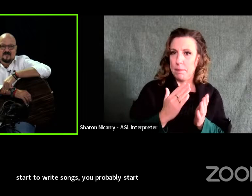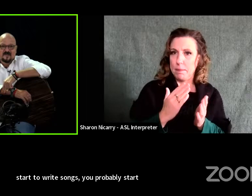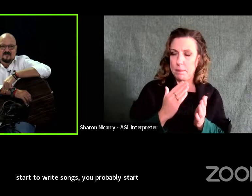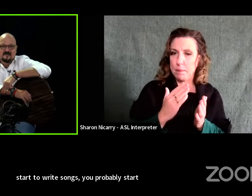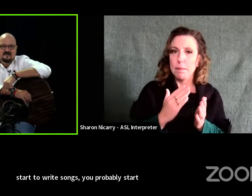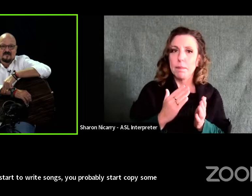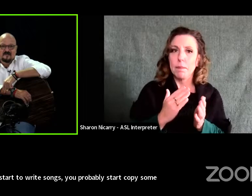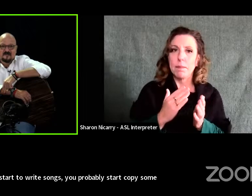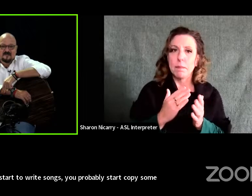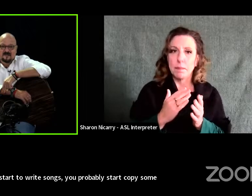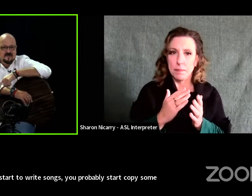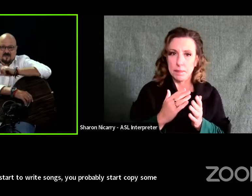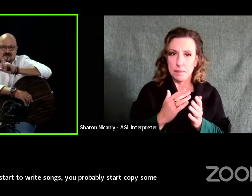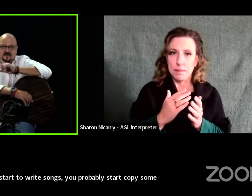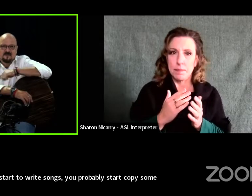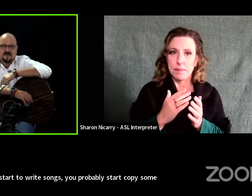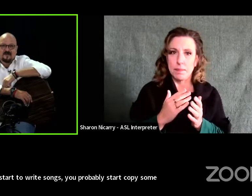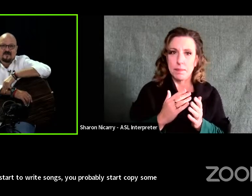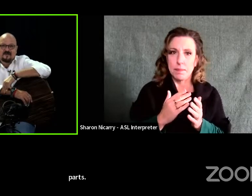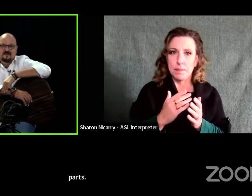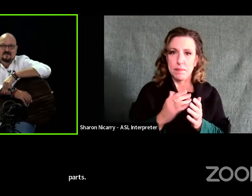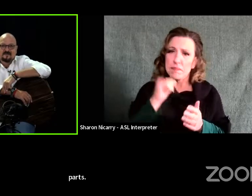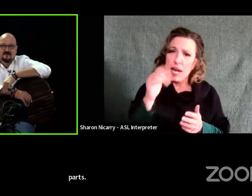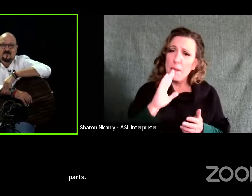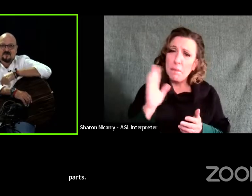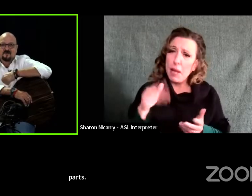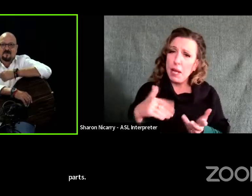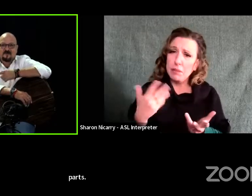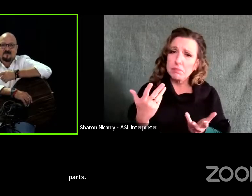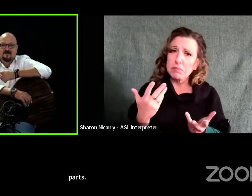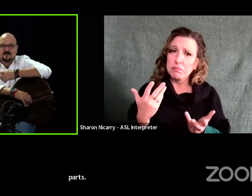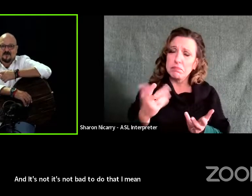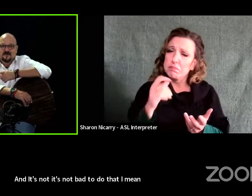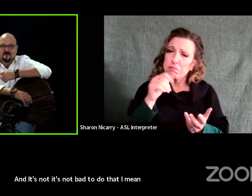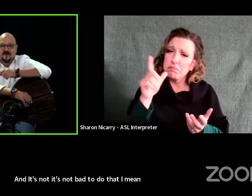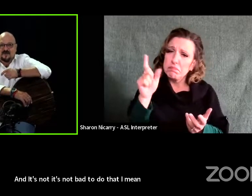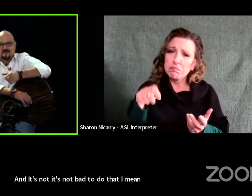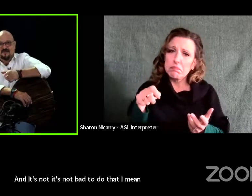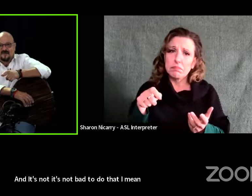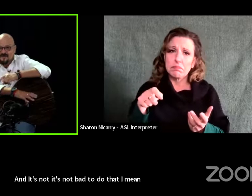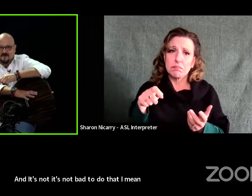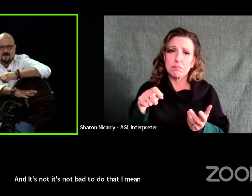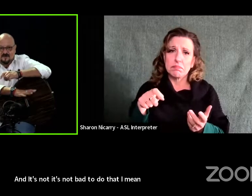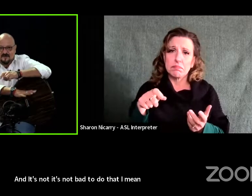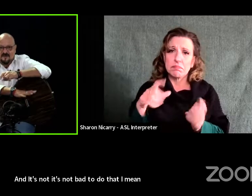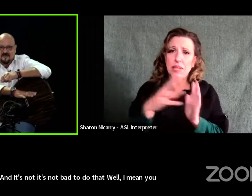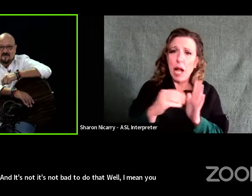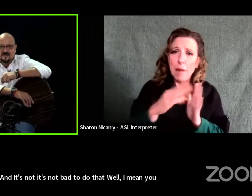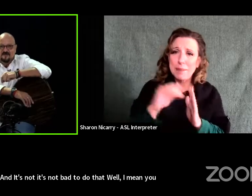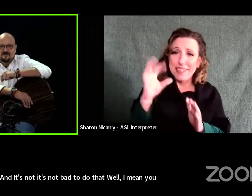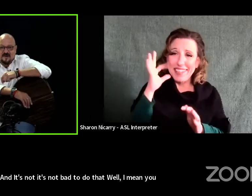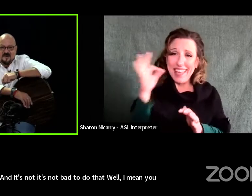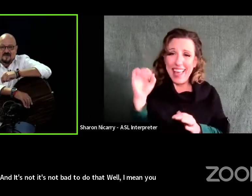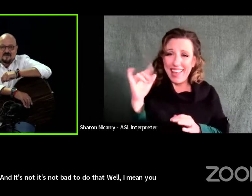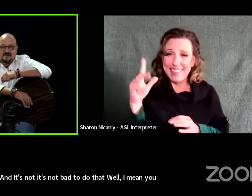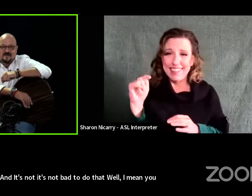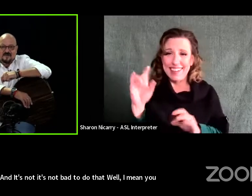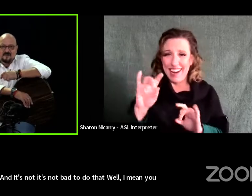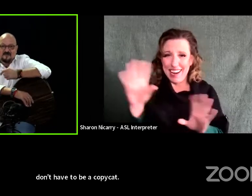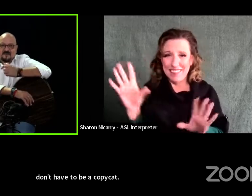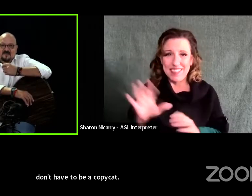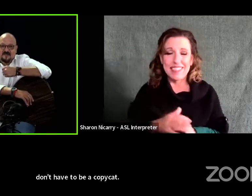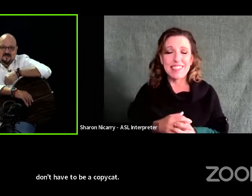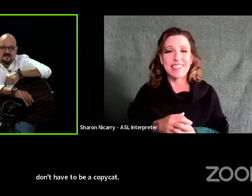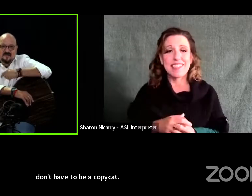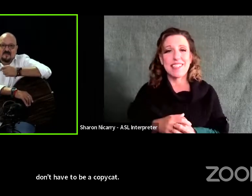and it's not bad to do that. I mean, you don't have to be a copycat, obviously, but